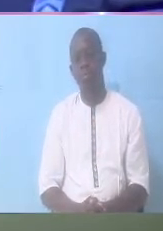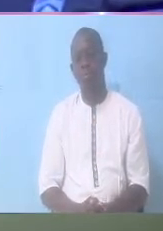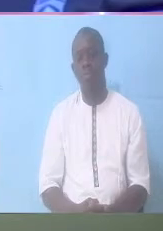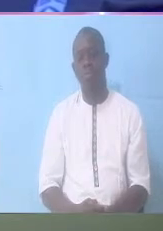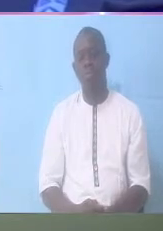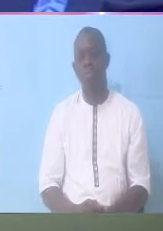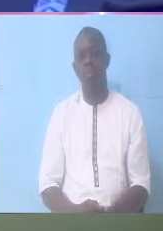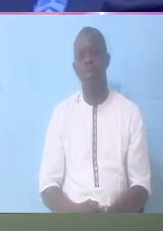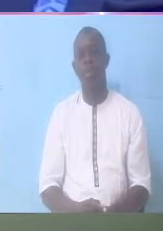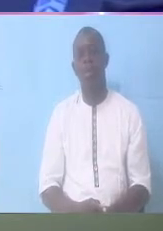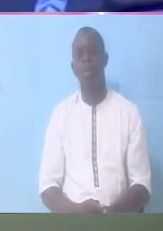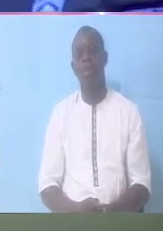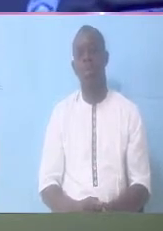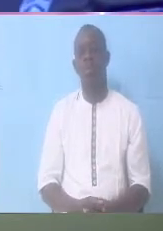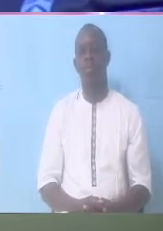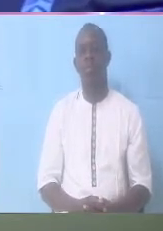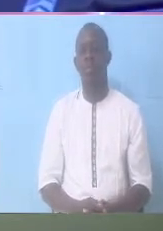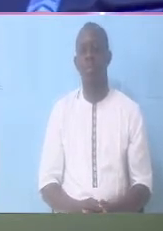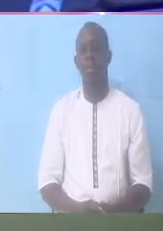Saihou.